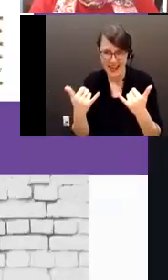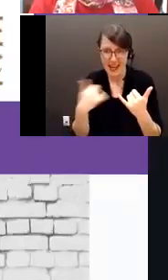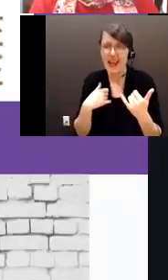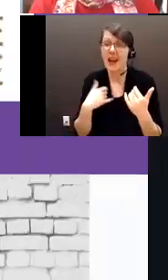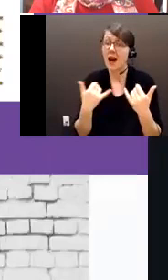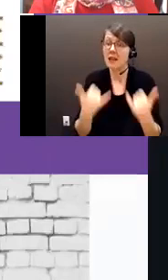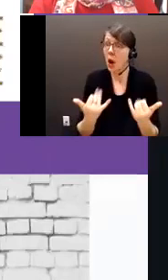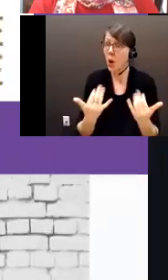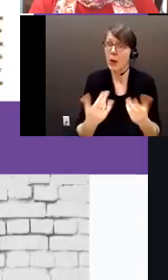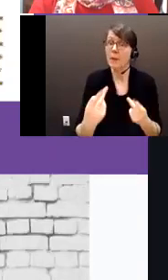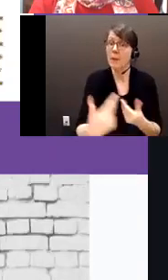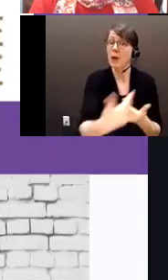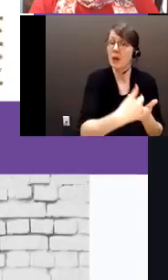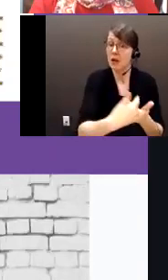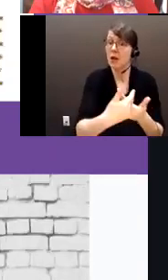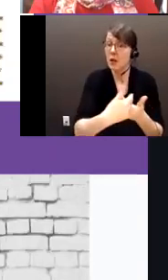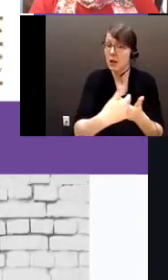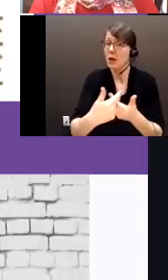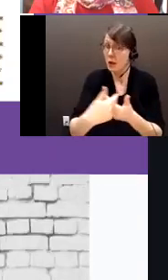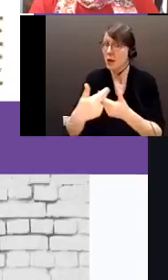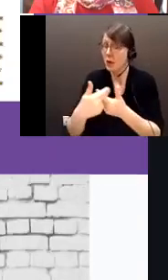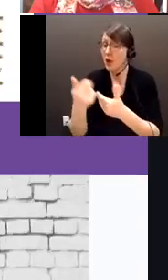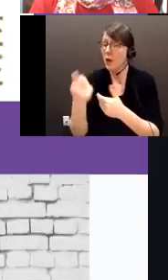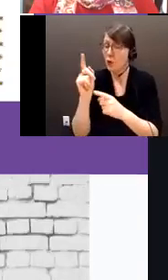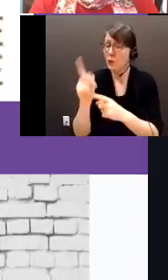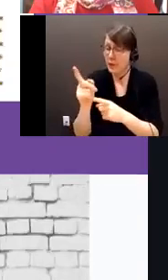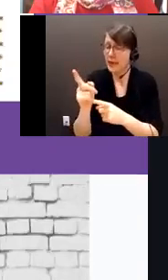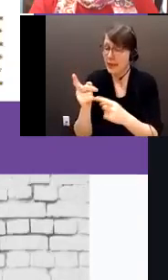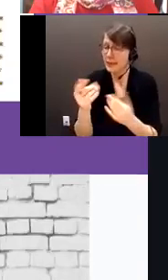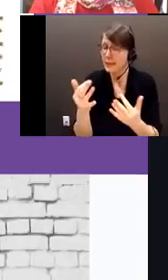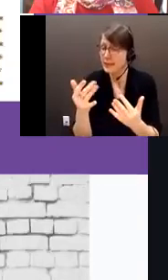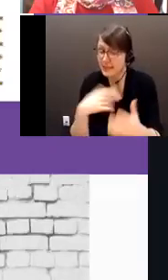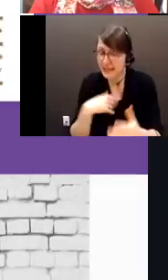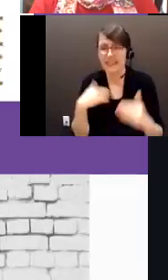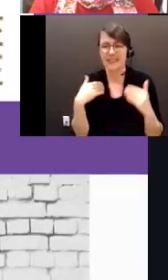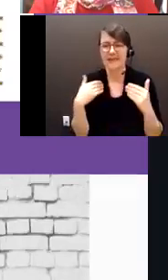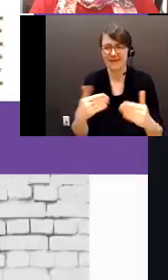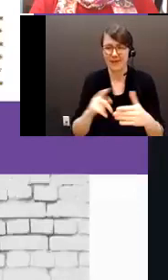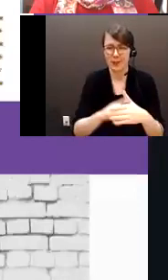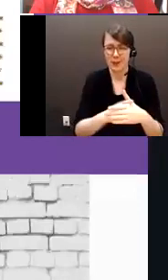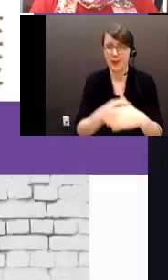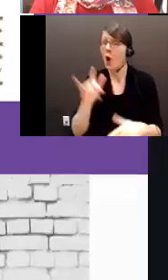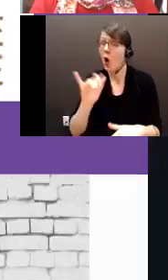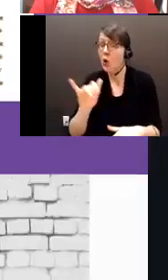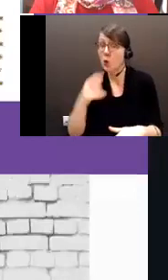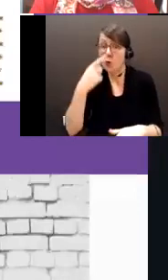And please do let us know in the chat box where you're logging in from. We always find that interesting. Thank you.